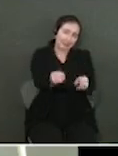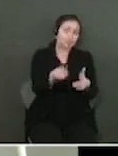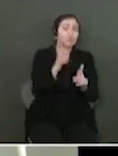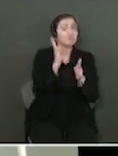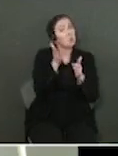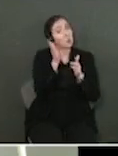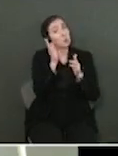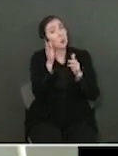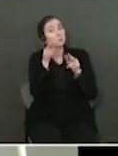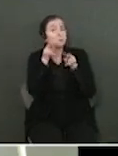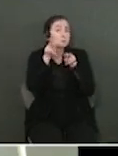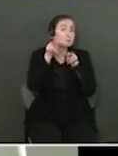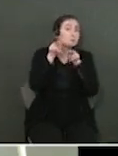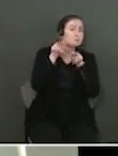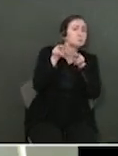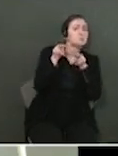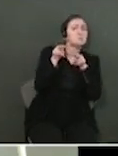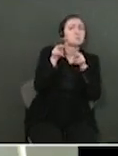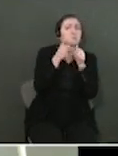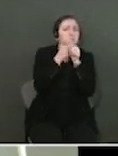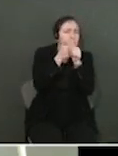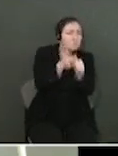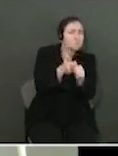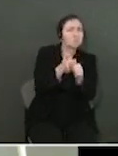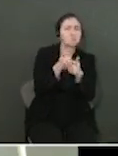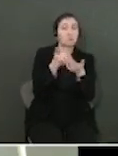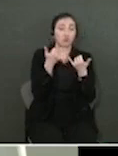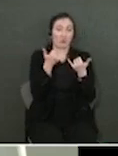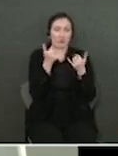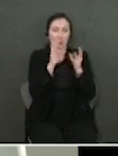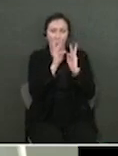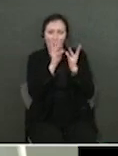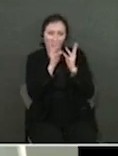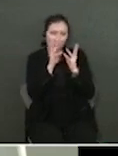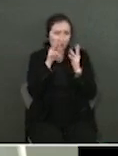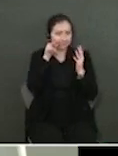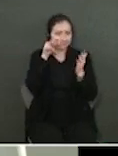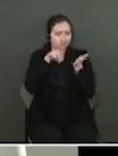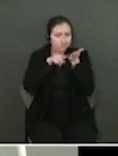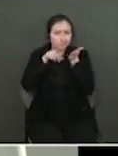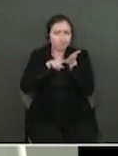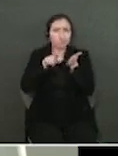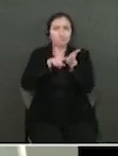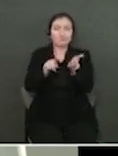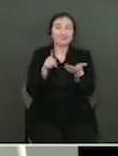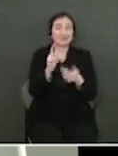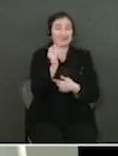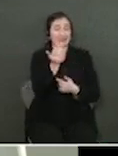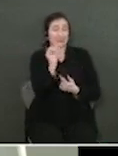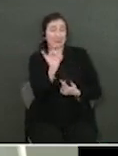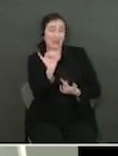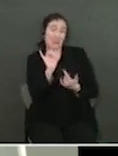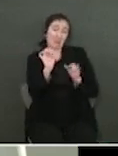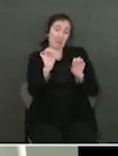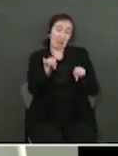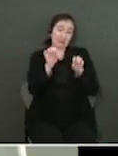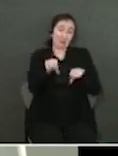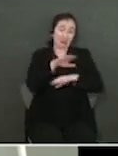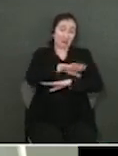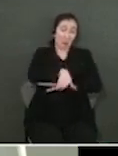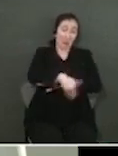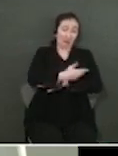monitoring. I'm looking at the weather forecast right now, and it appears that possibly overnight